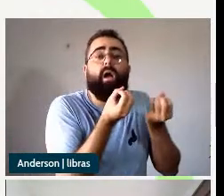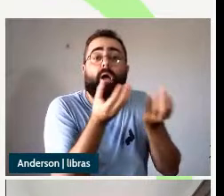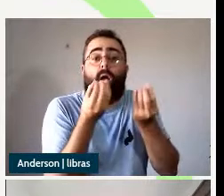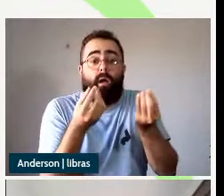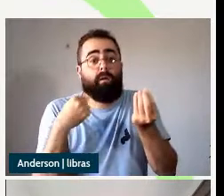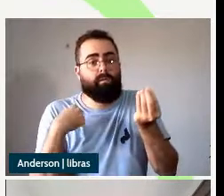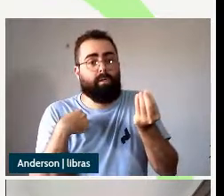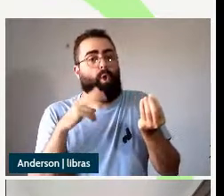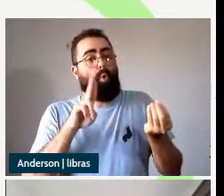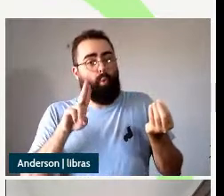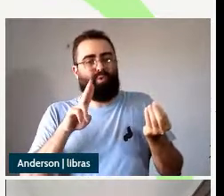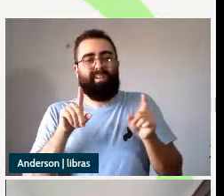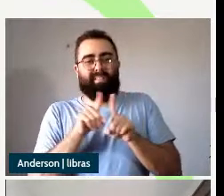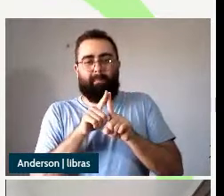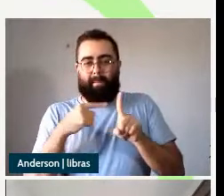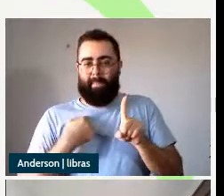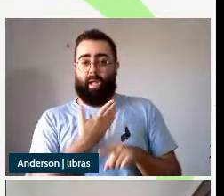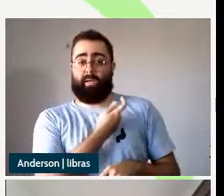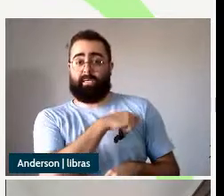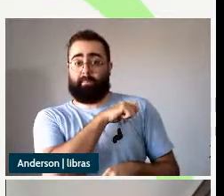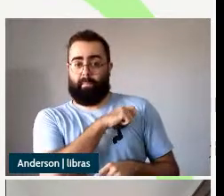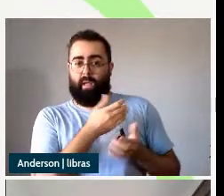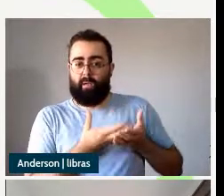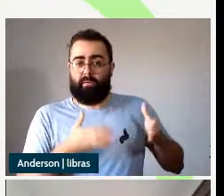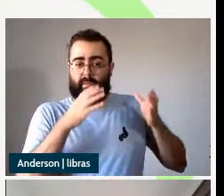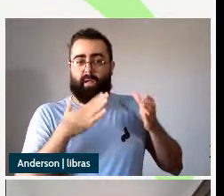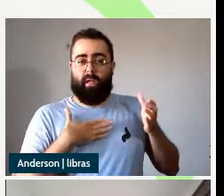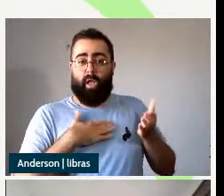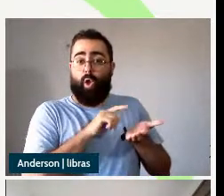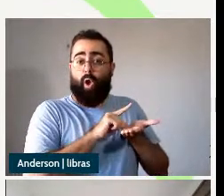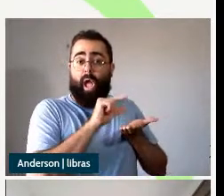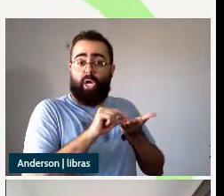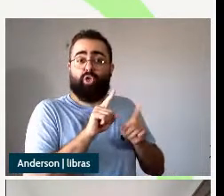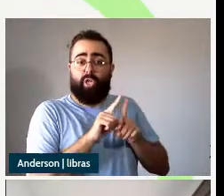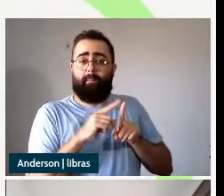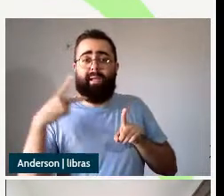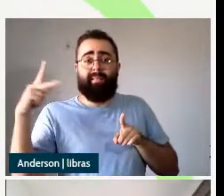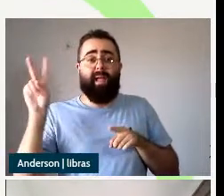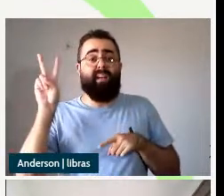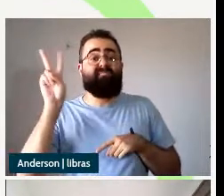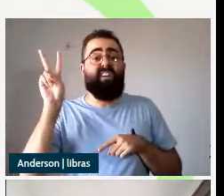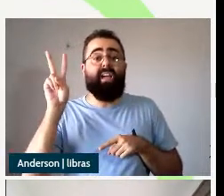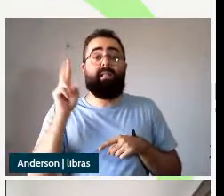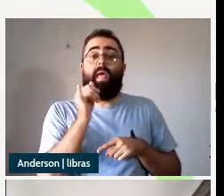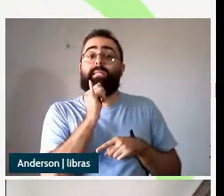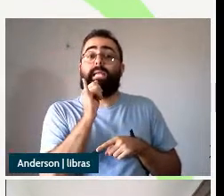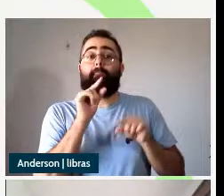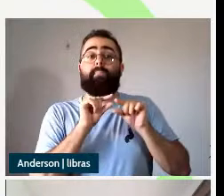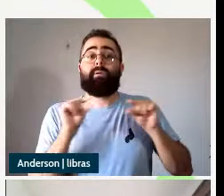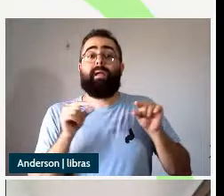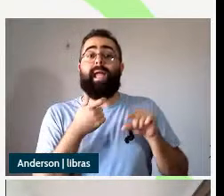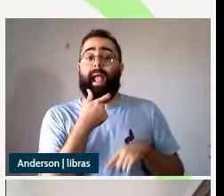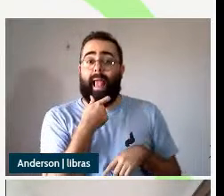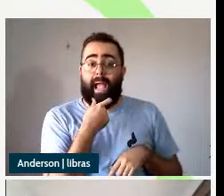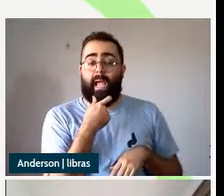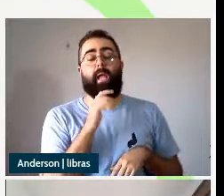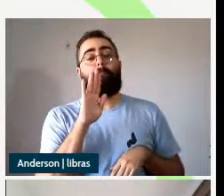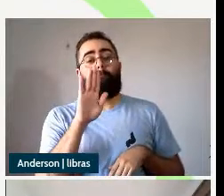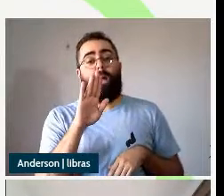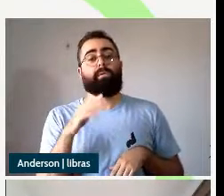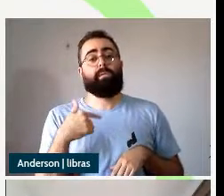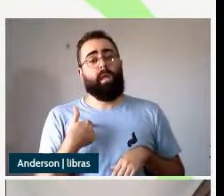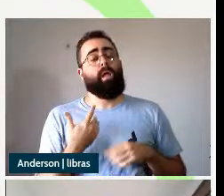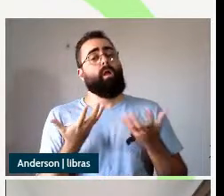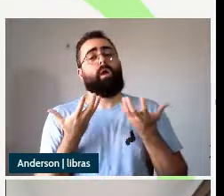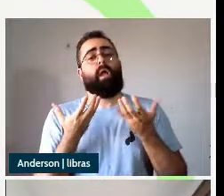of my own of Spanish and then I use examples in English and nonetheless what I want to say is that a lot